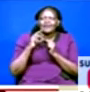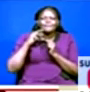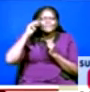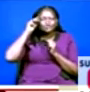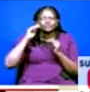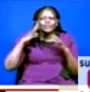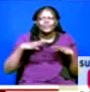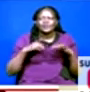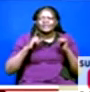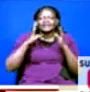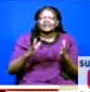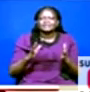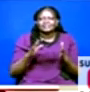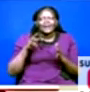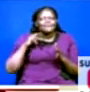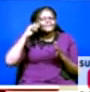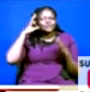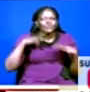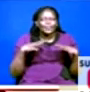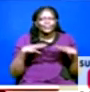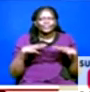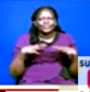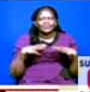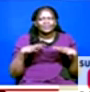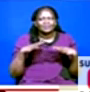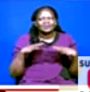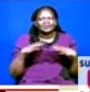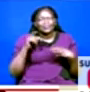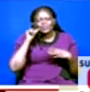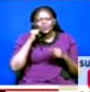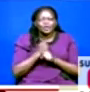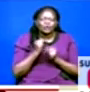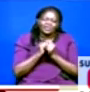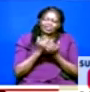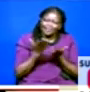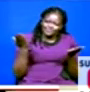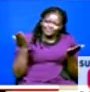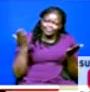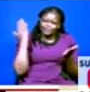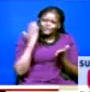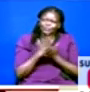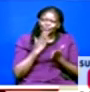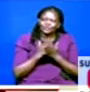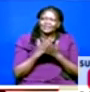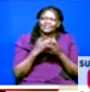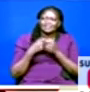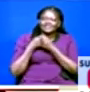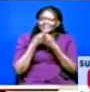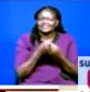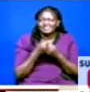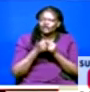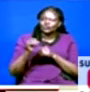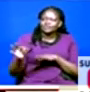directors are mature people. So it's nice working with them. Of course, even when they have challenges, you explain